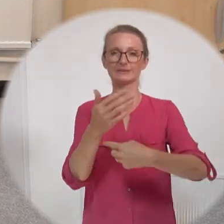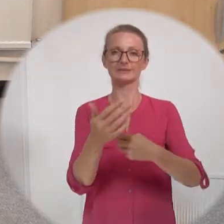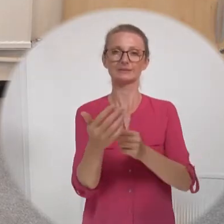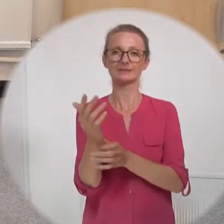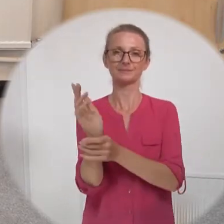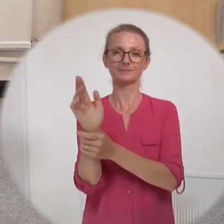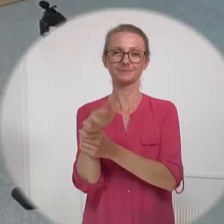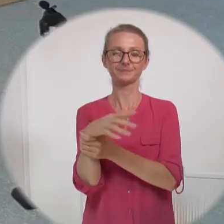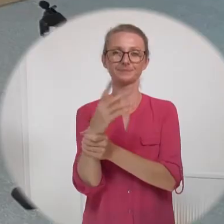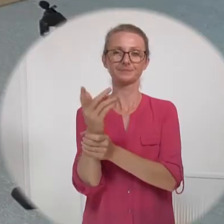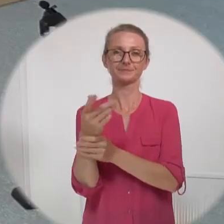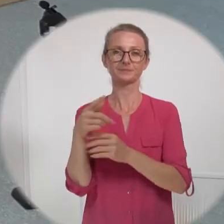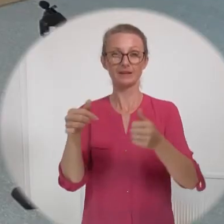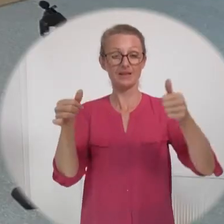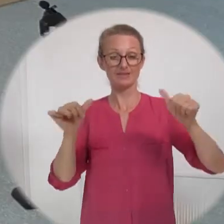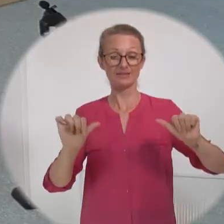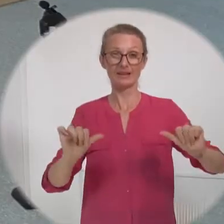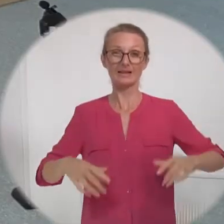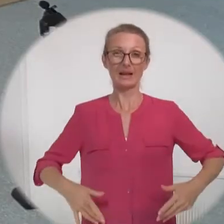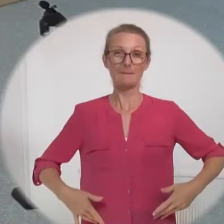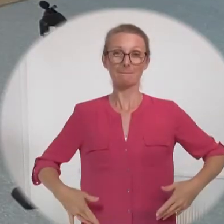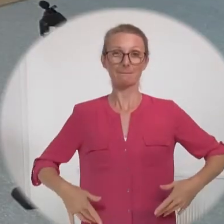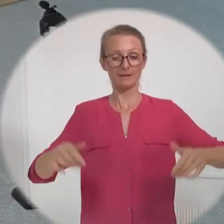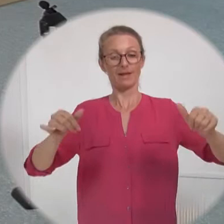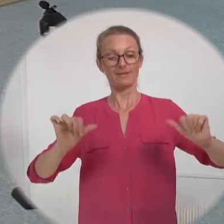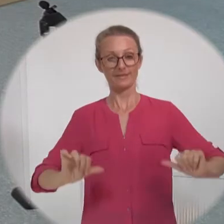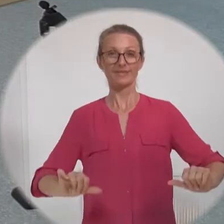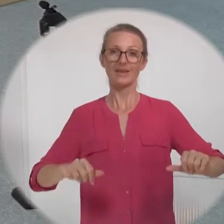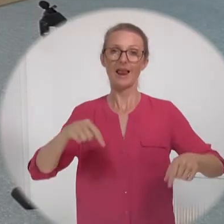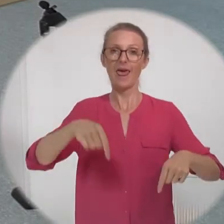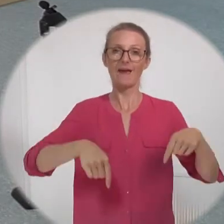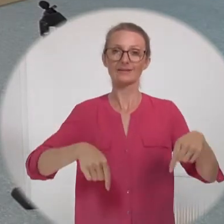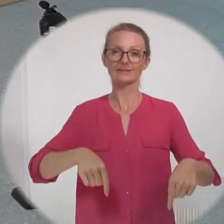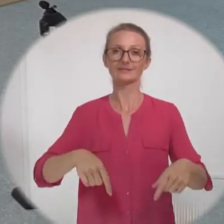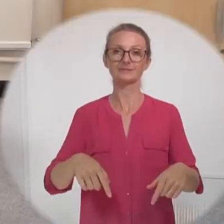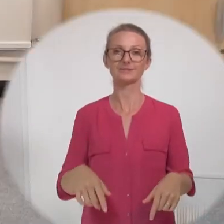at the hips and a bit on the legs. So, up and down.